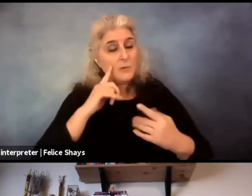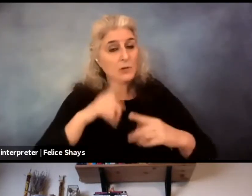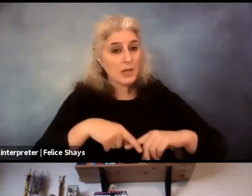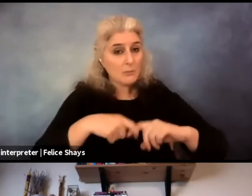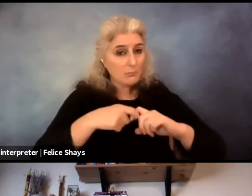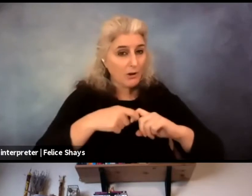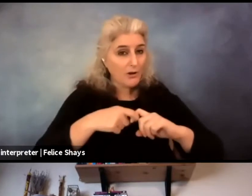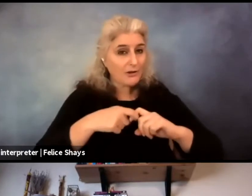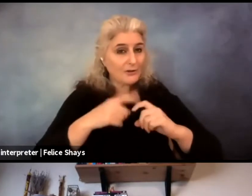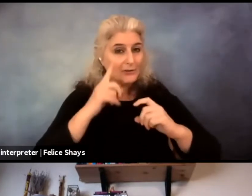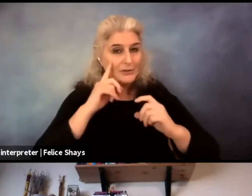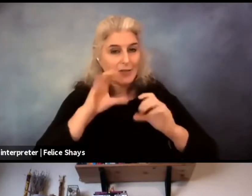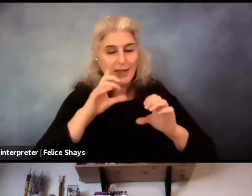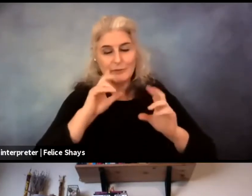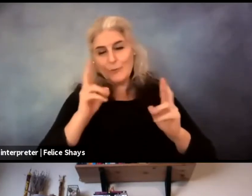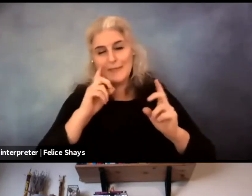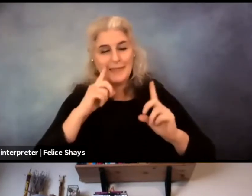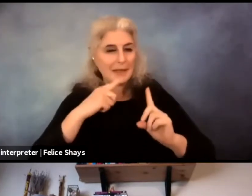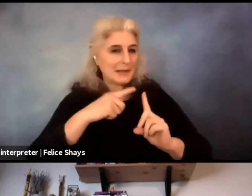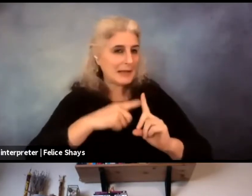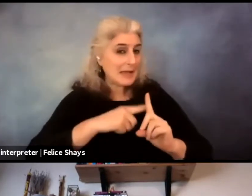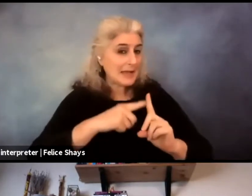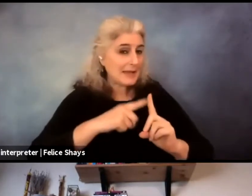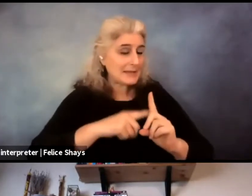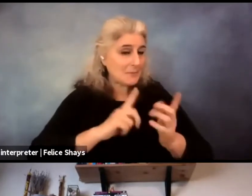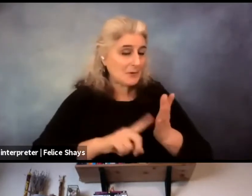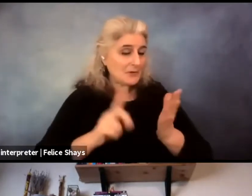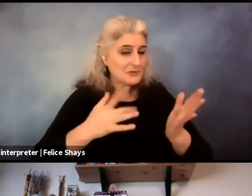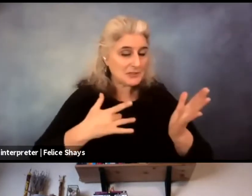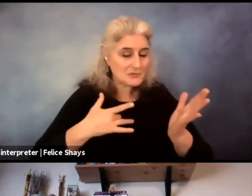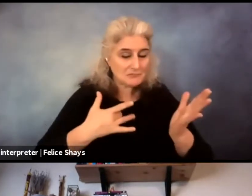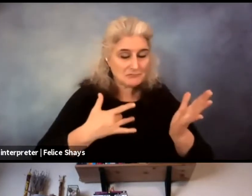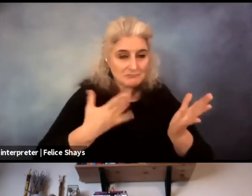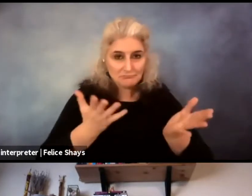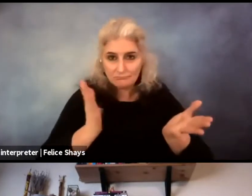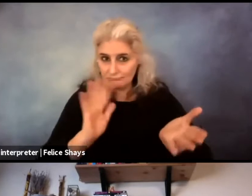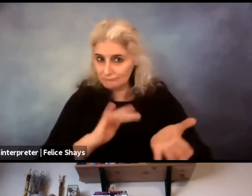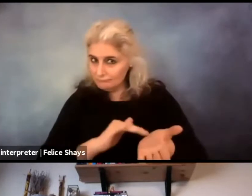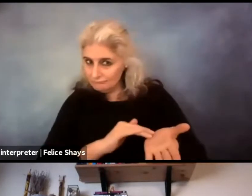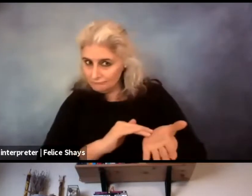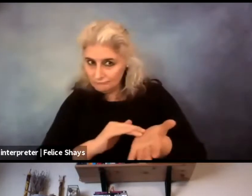of temperature check in terms of, I guess the first question is,